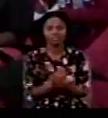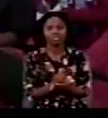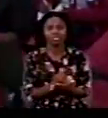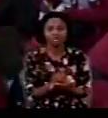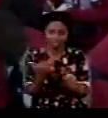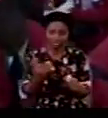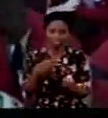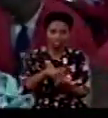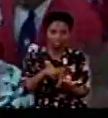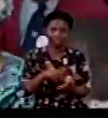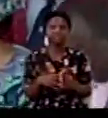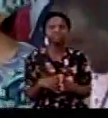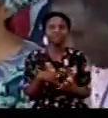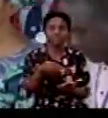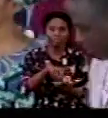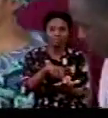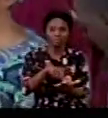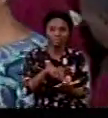Lord, here I come.